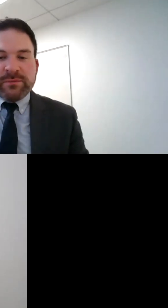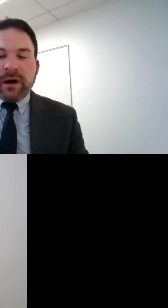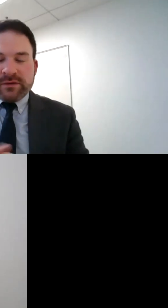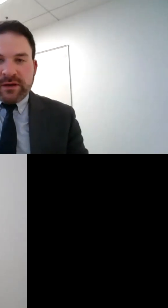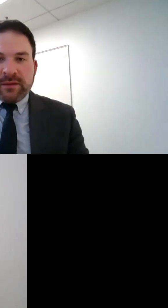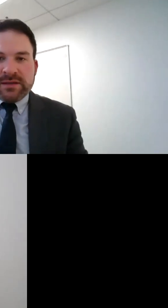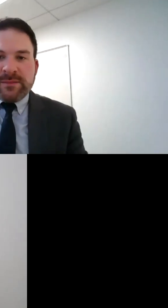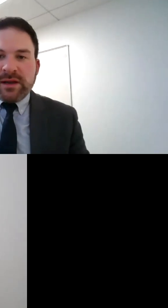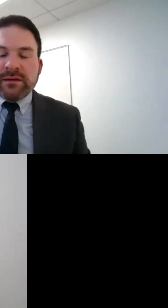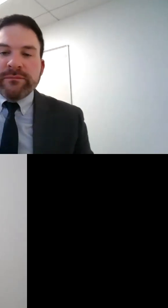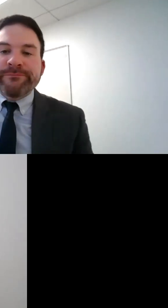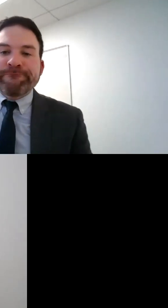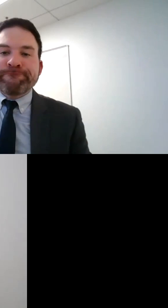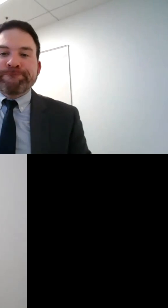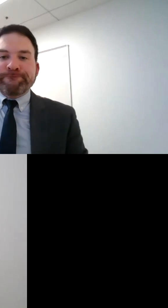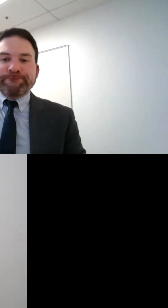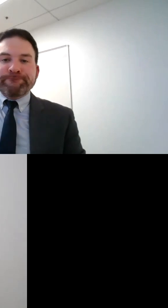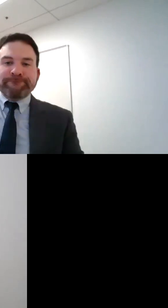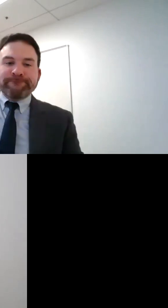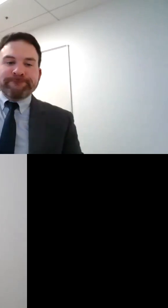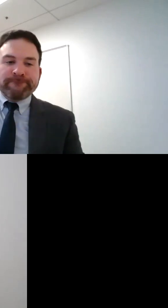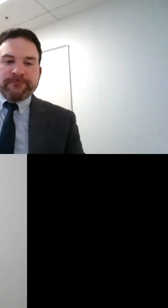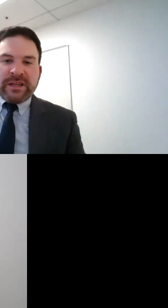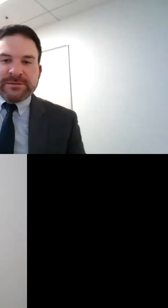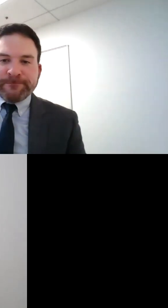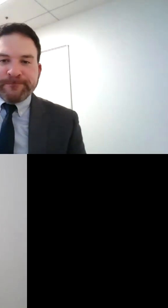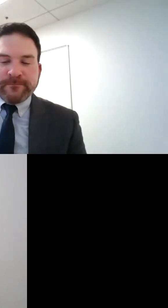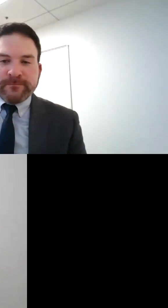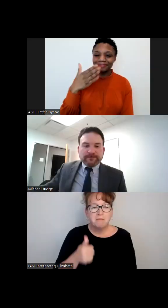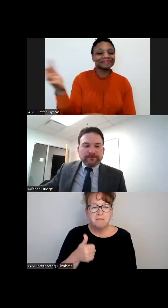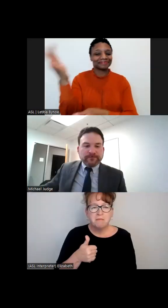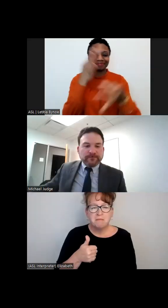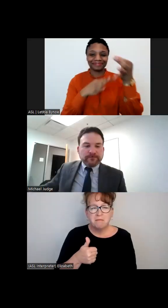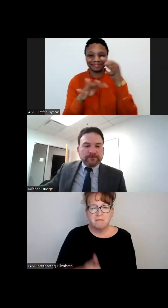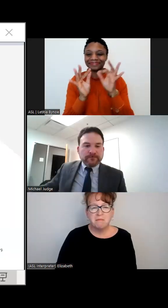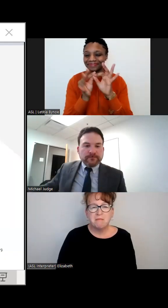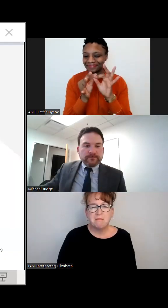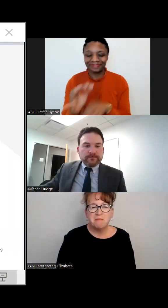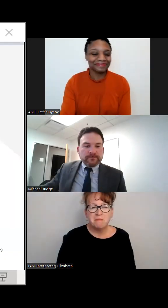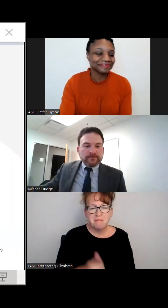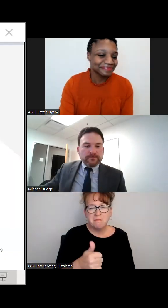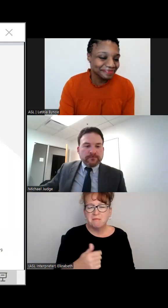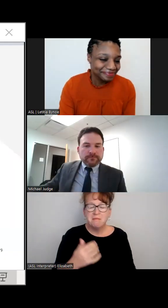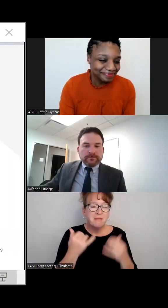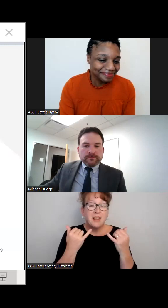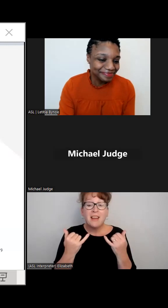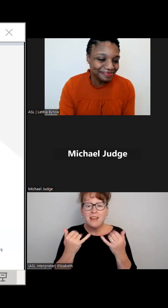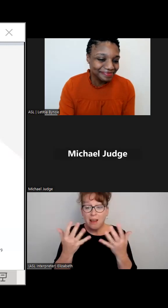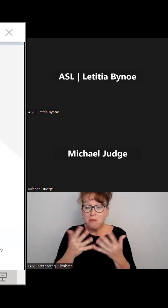or someone tomorrow so that it can be disseminated. Great, thank you. And now I want to